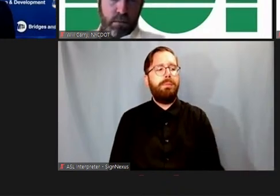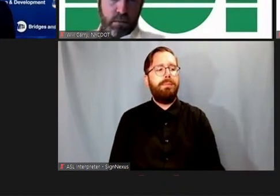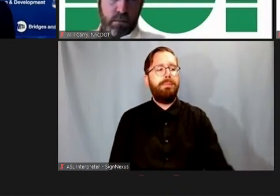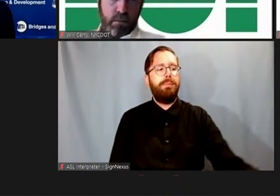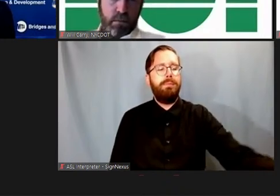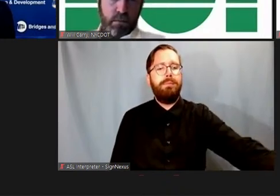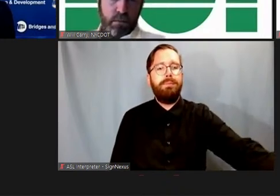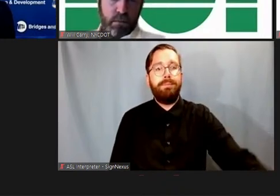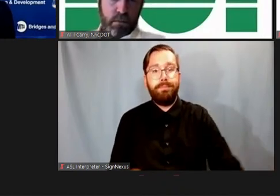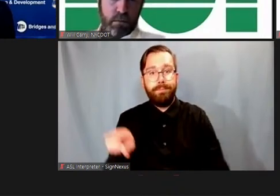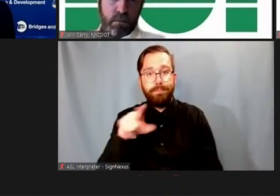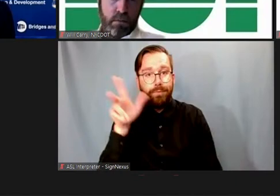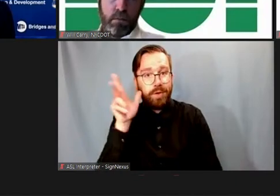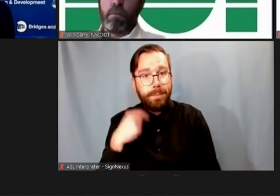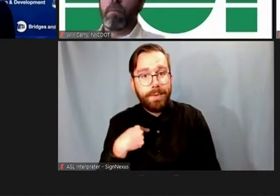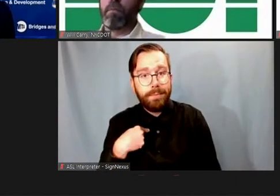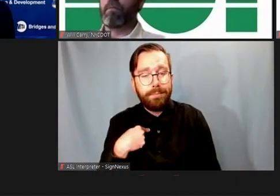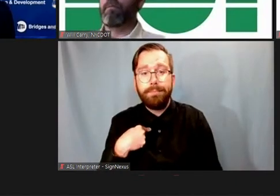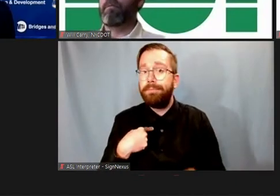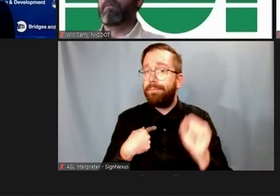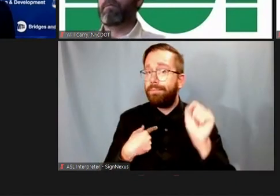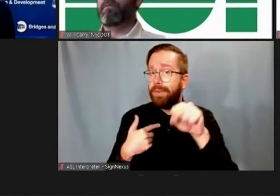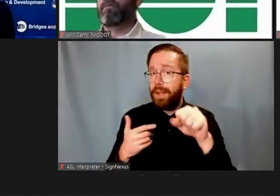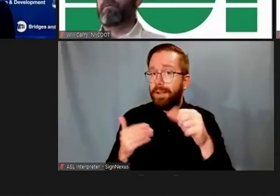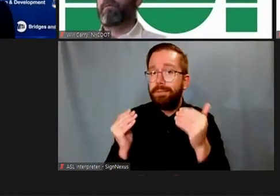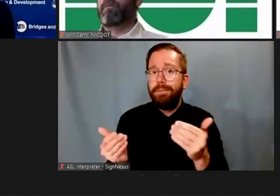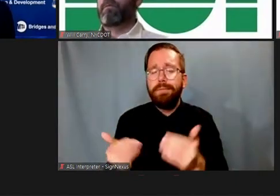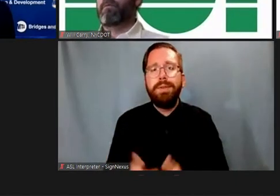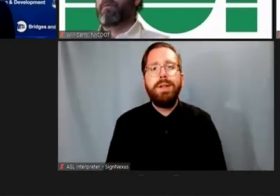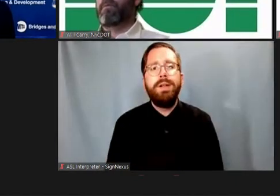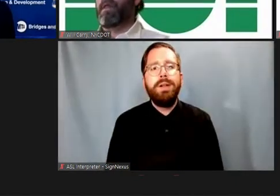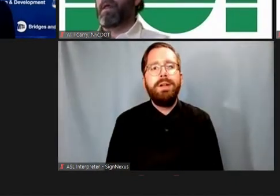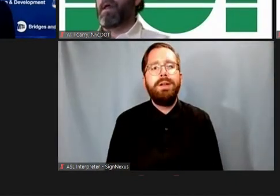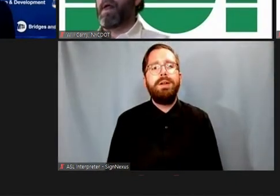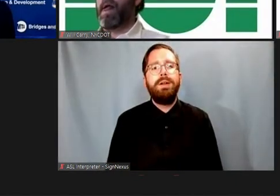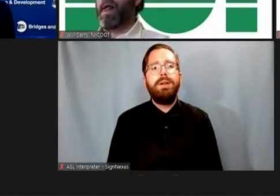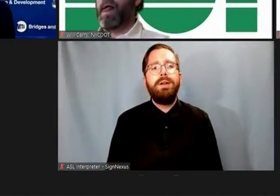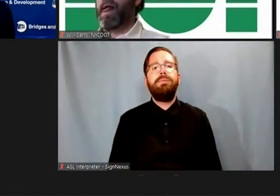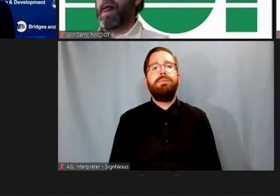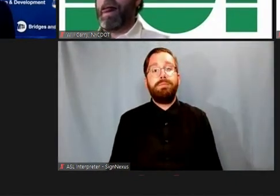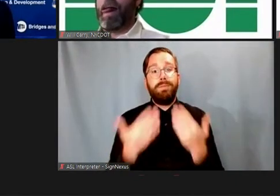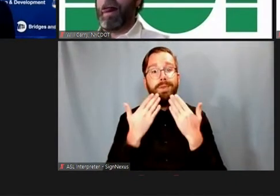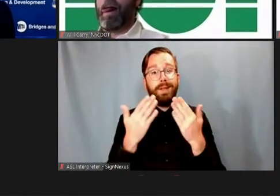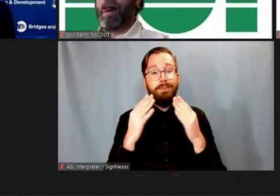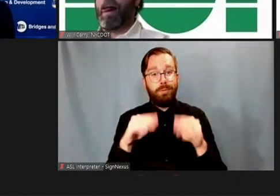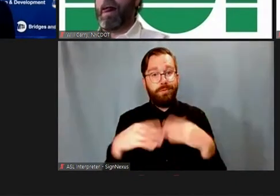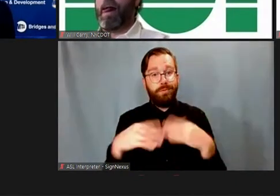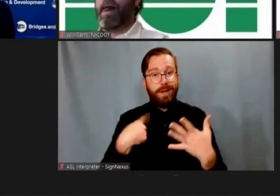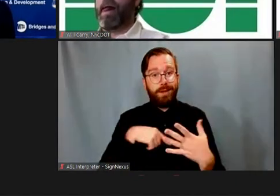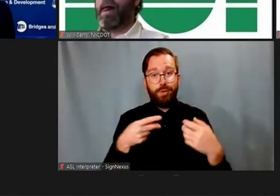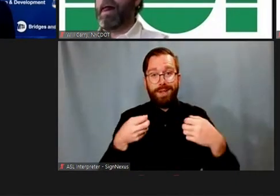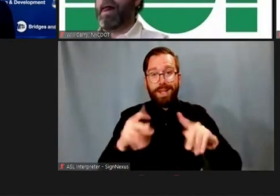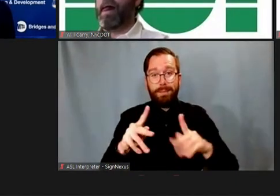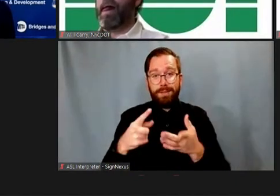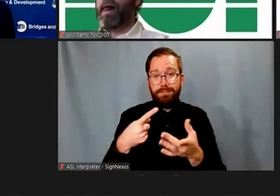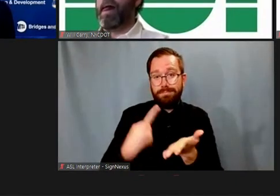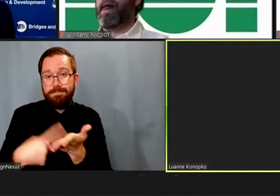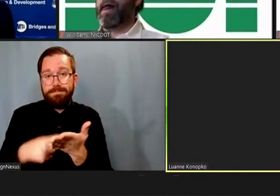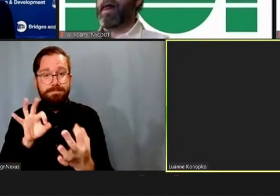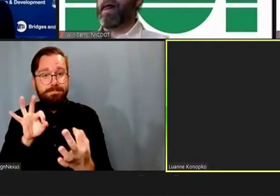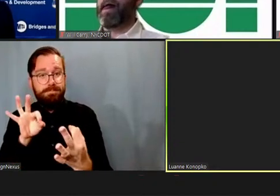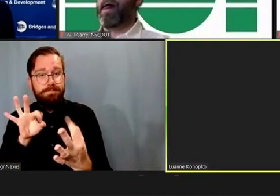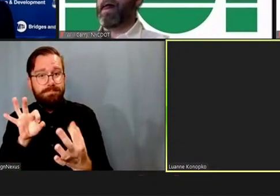can you hear me yes we can thanks for giving us the opportunity to weigh in and stay in the hearest